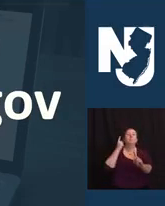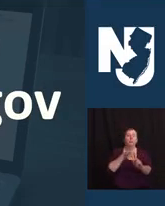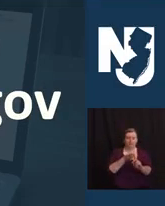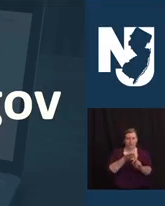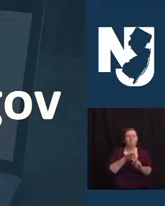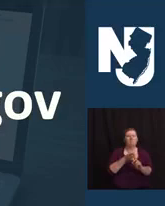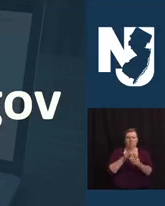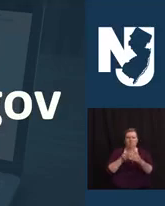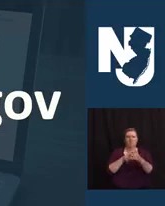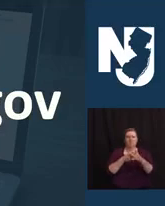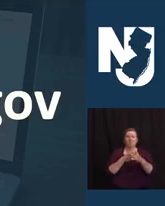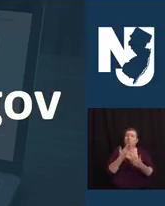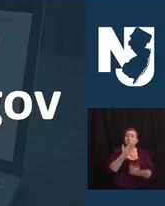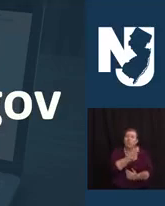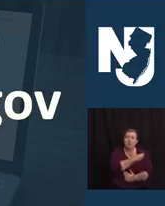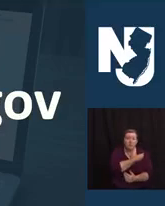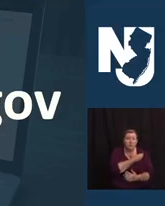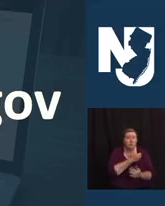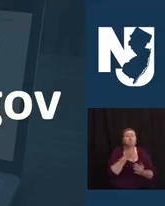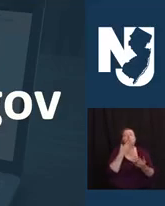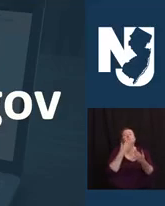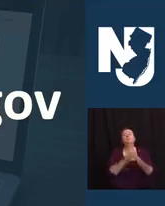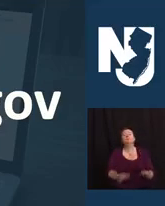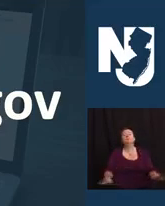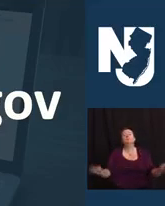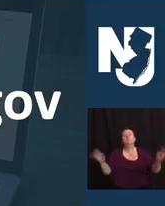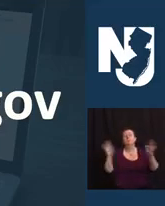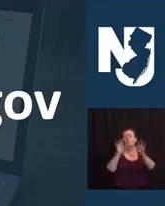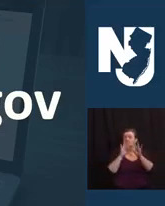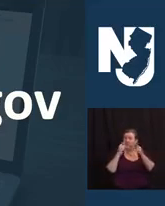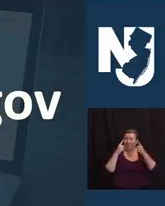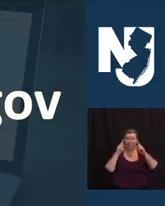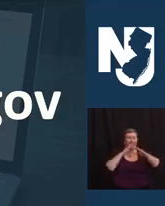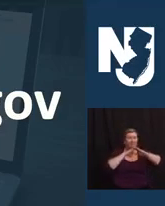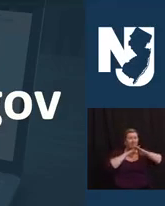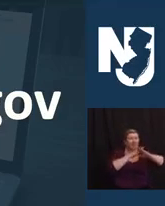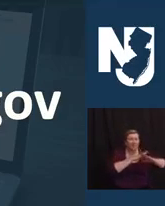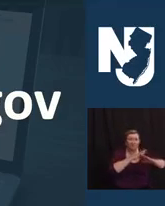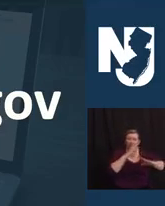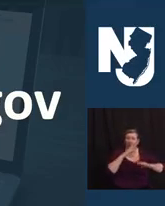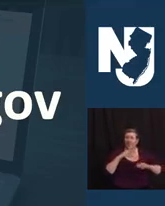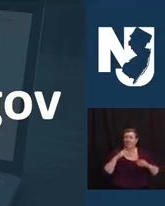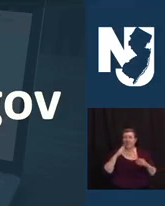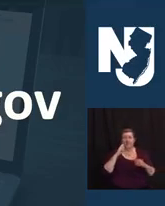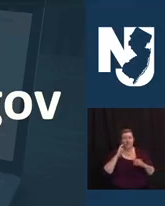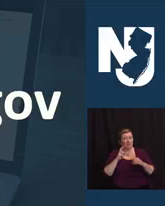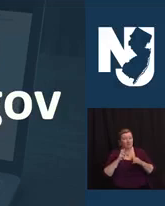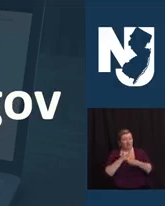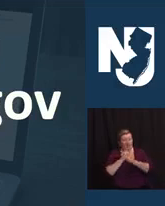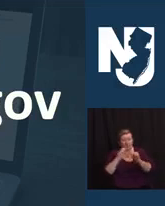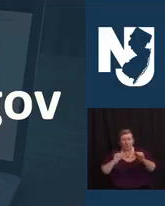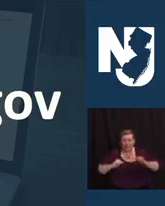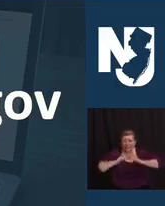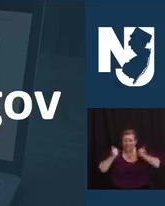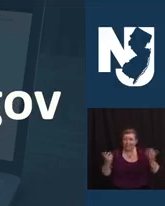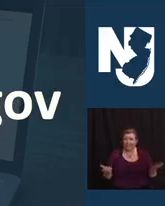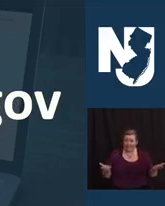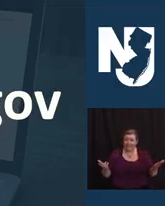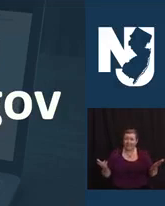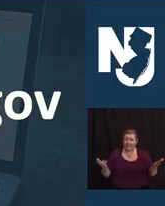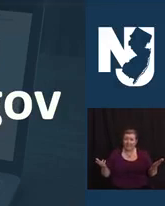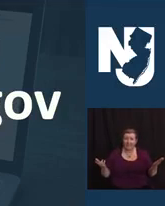vaccines are proving to be highly effective against this virus. There is no doubt they are saving lives. We now only have a pandemic among